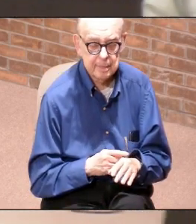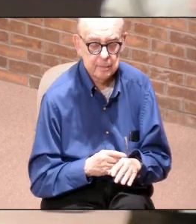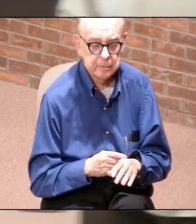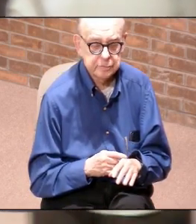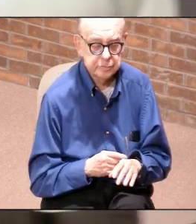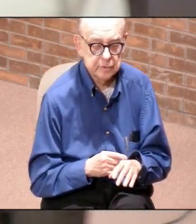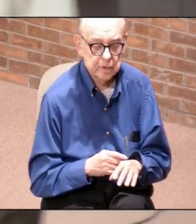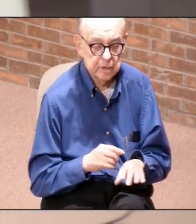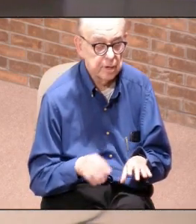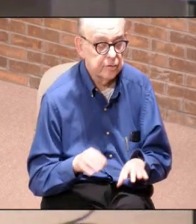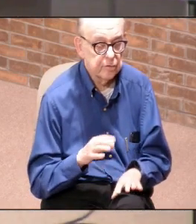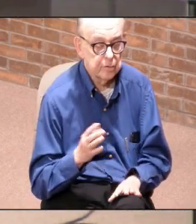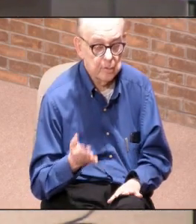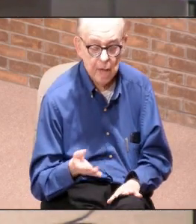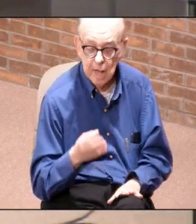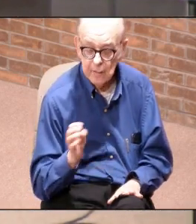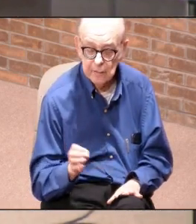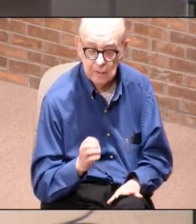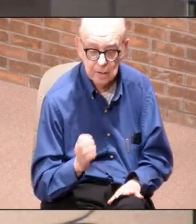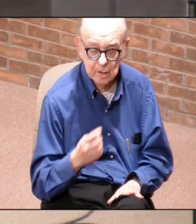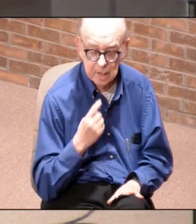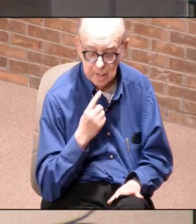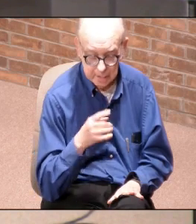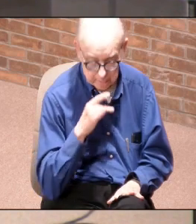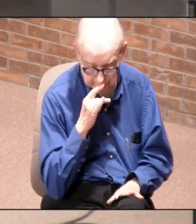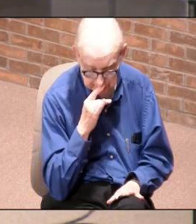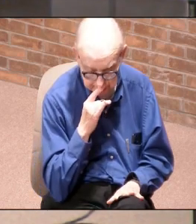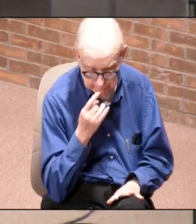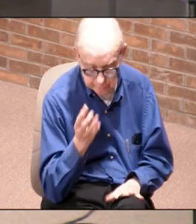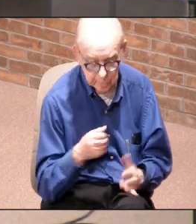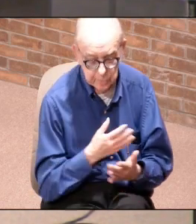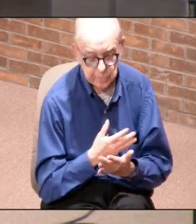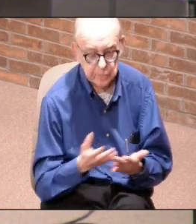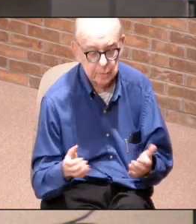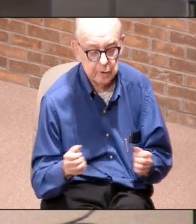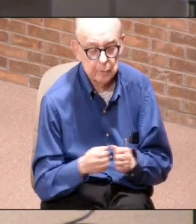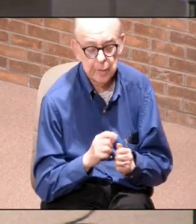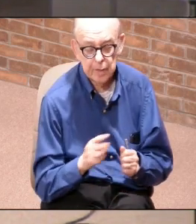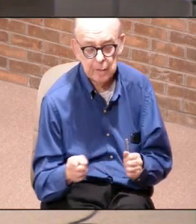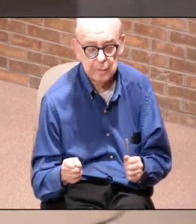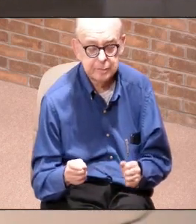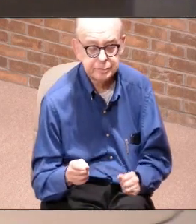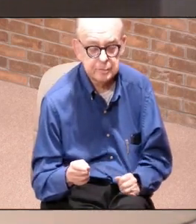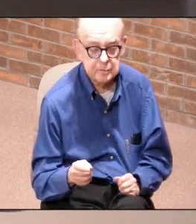did you ever tell your kids you were going to do something with them